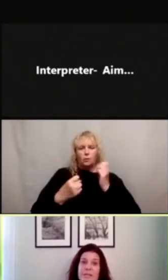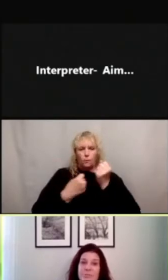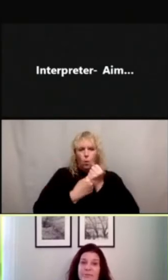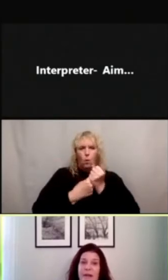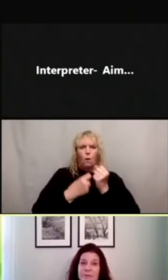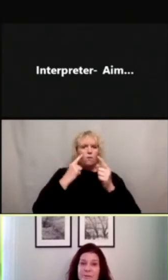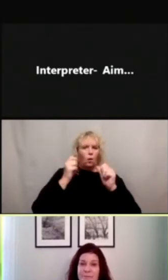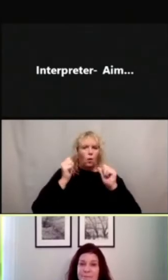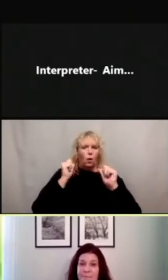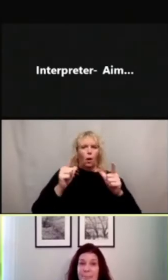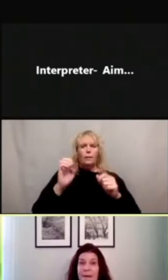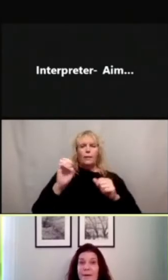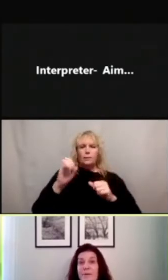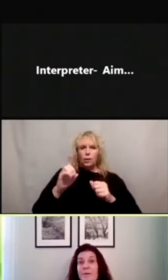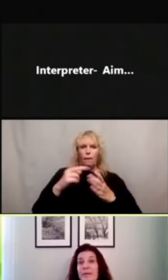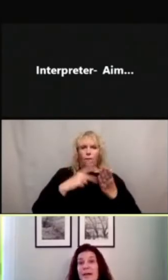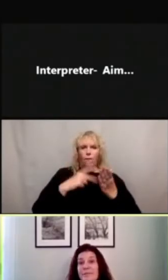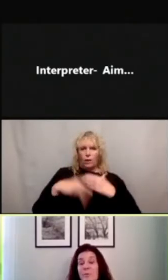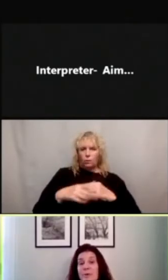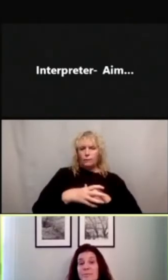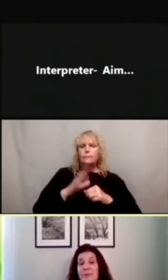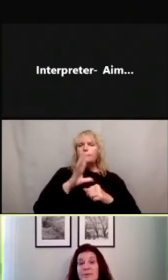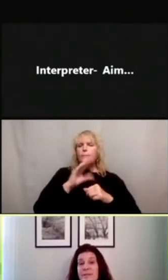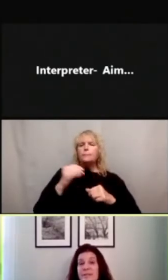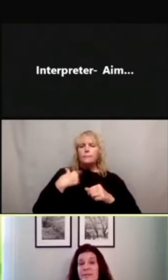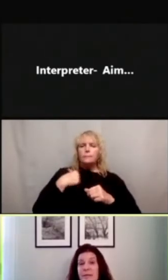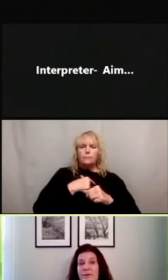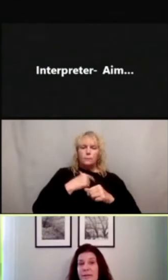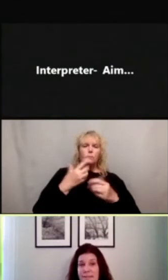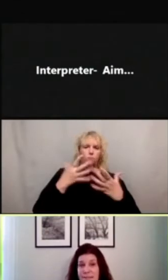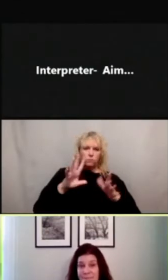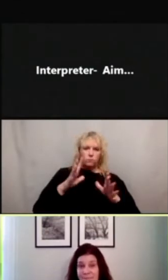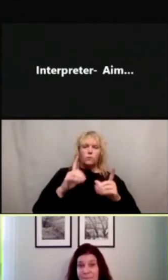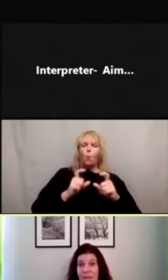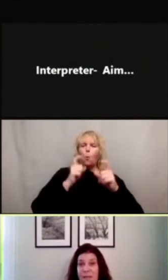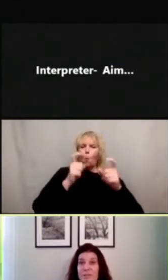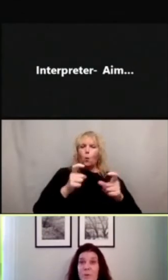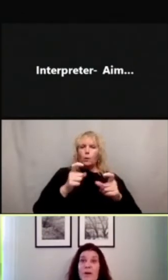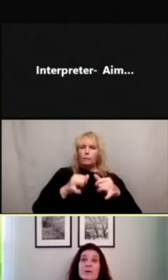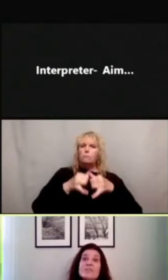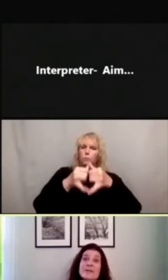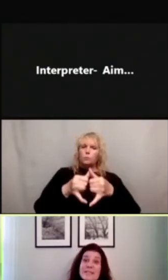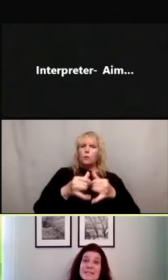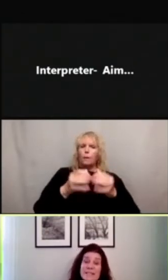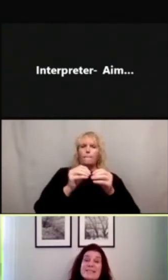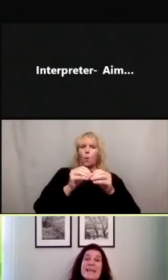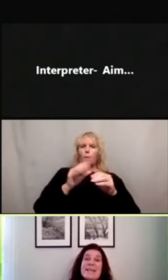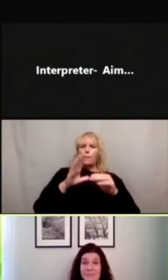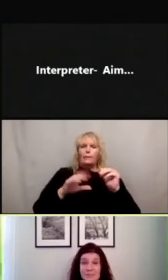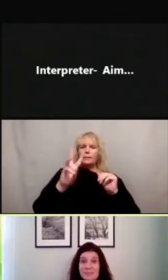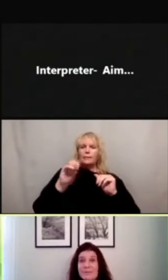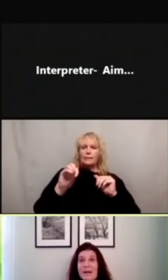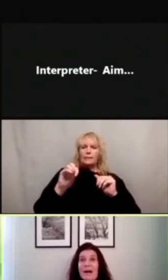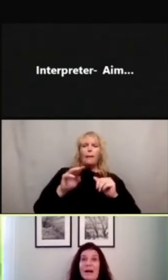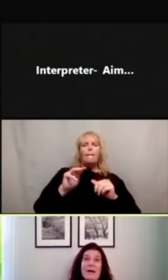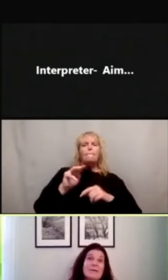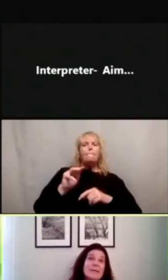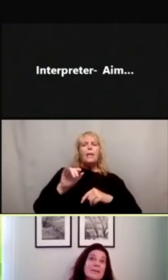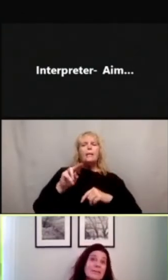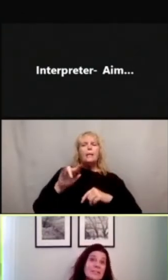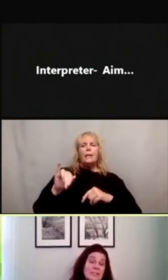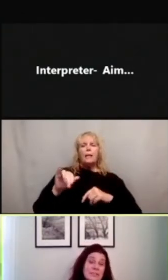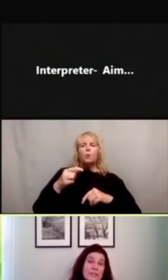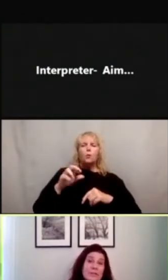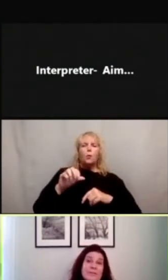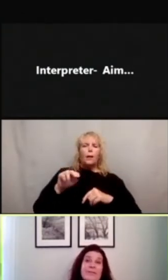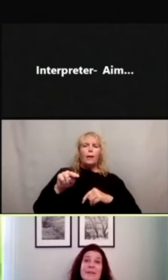adult education providers. And we have awarded more than 60 mini grants. So while we're doing this on a state level, I